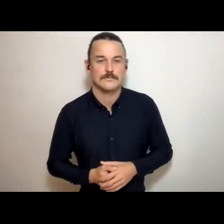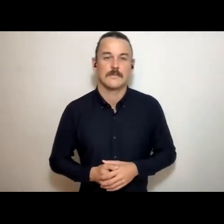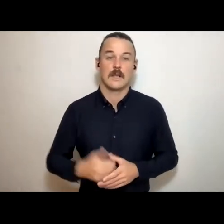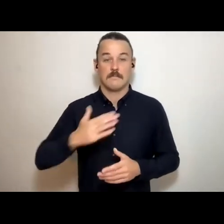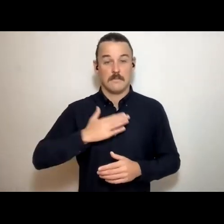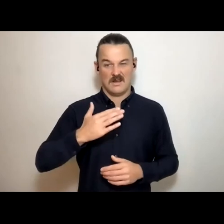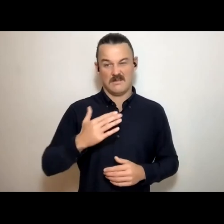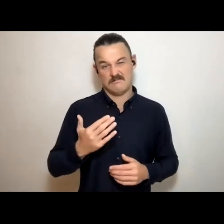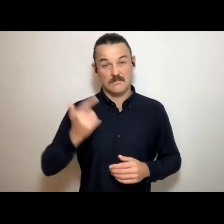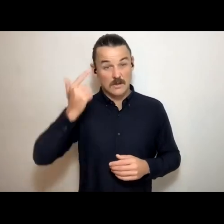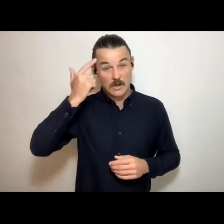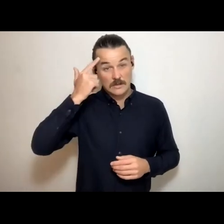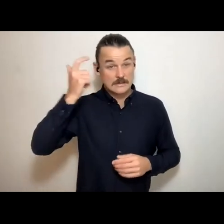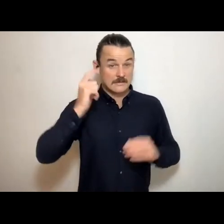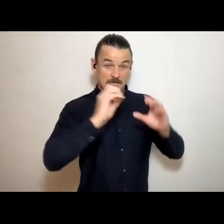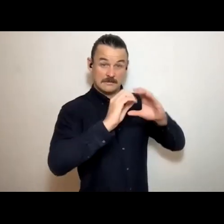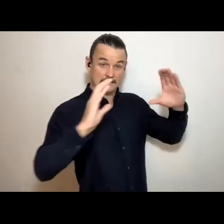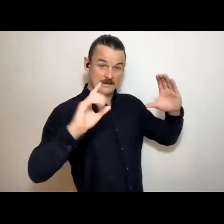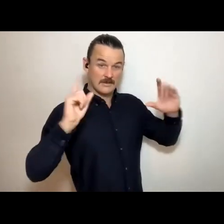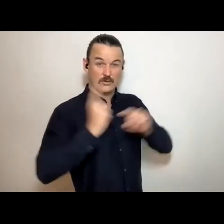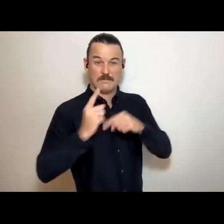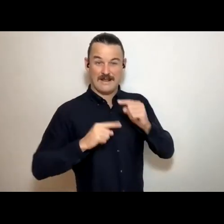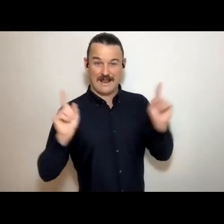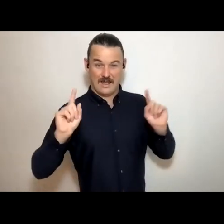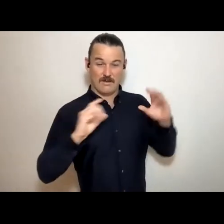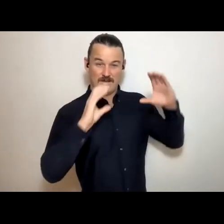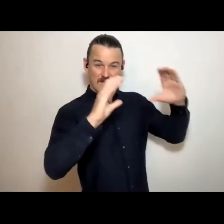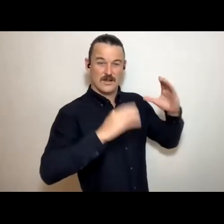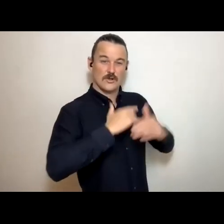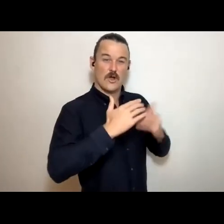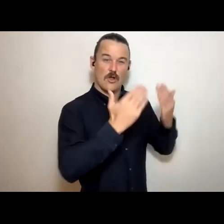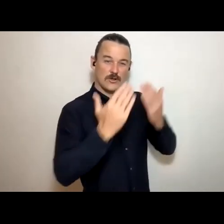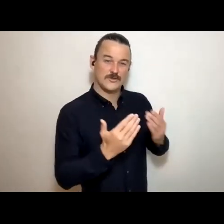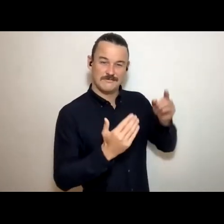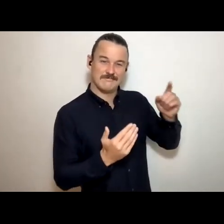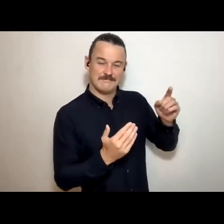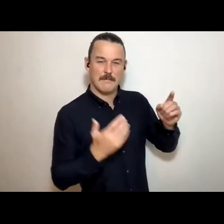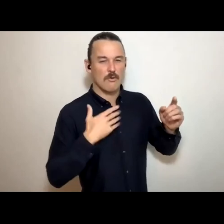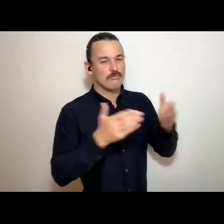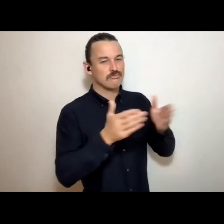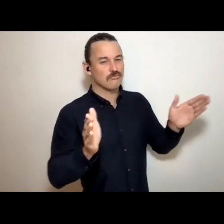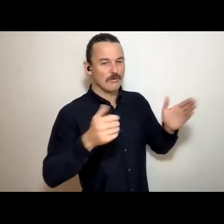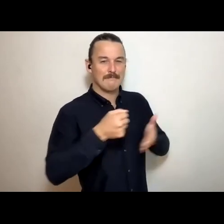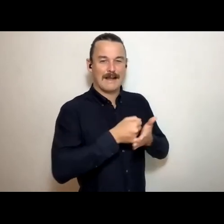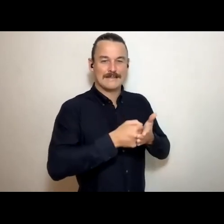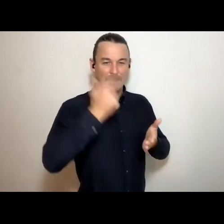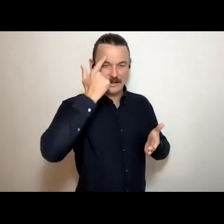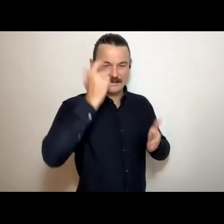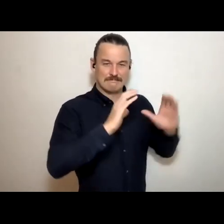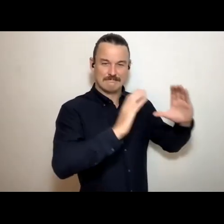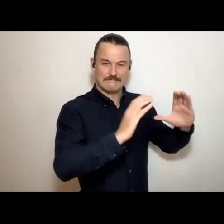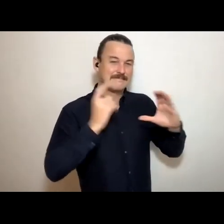of sociology and sort of drawing on the British Sociological Association's idea of thinking about it as, um,